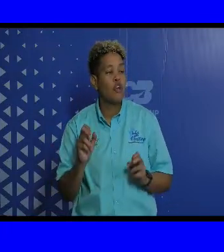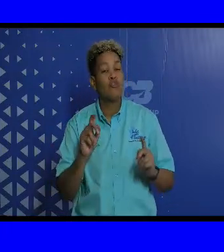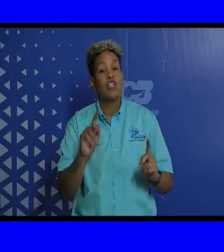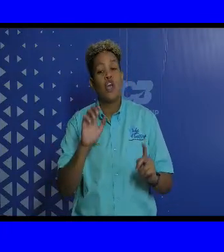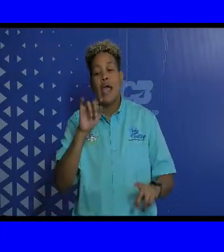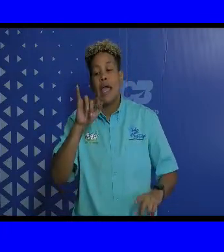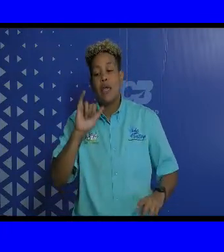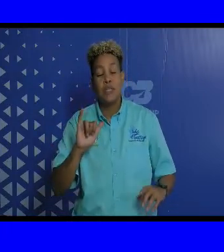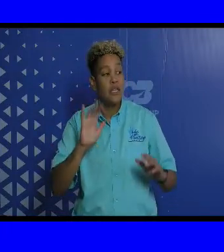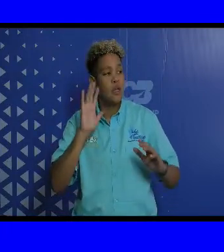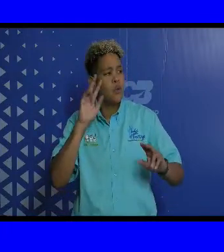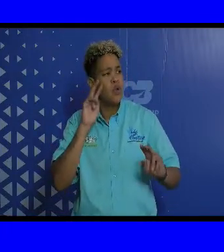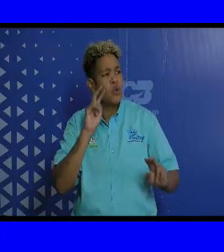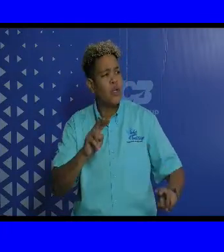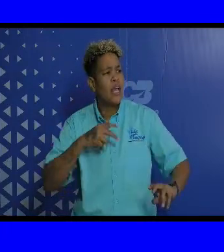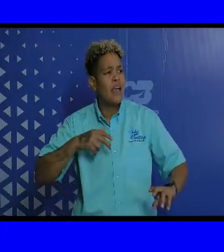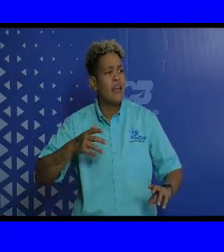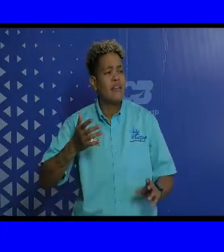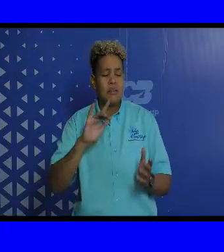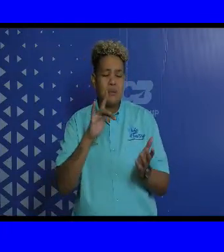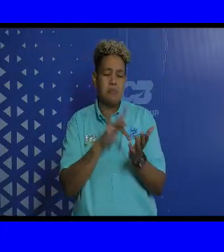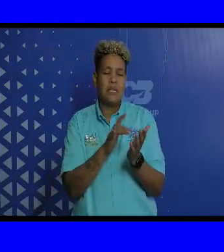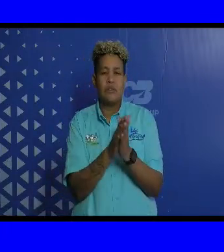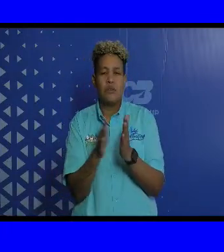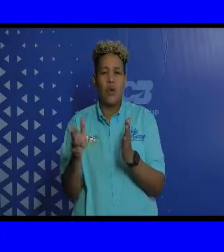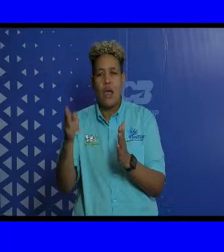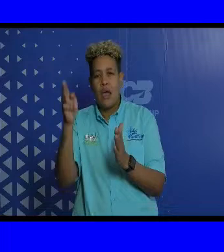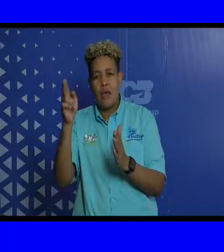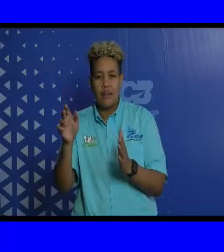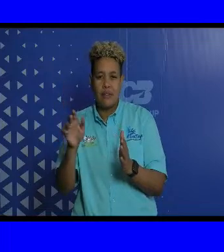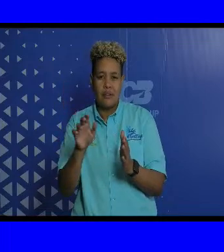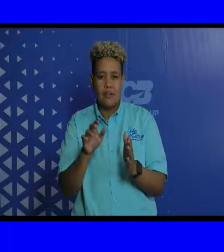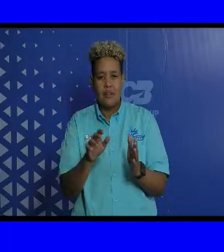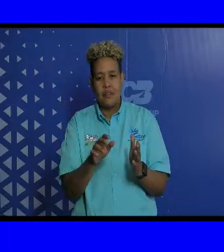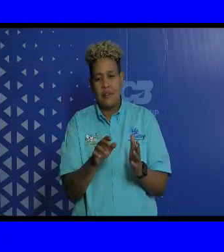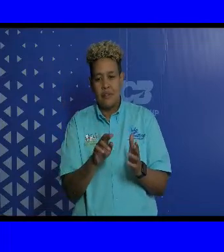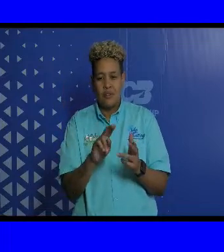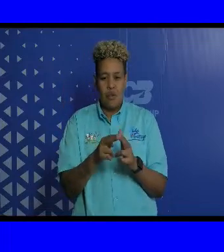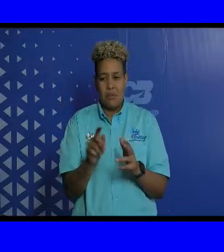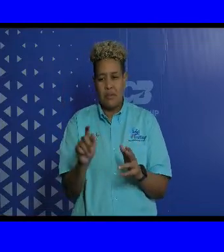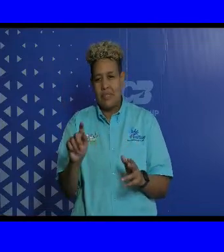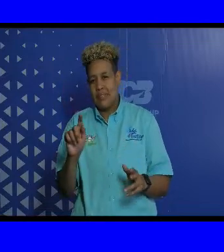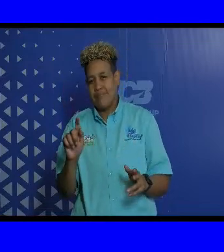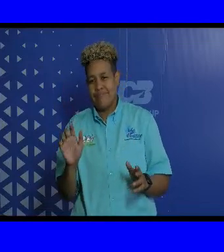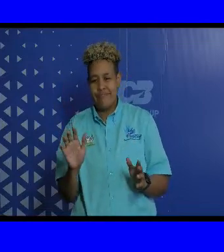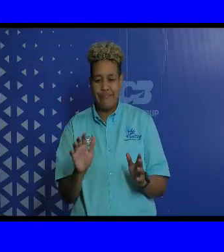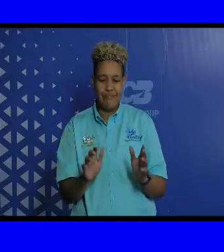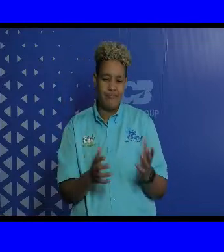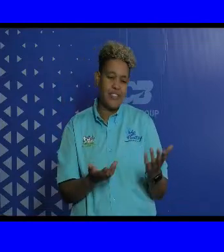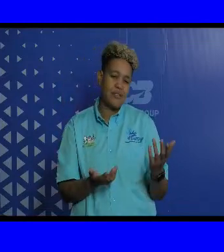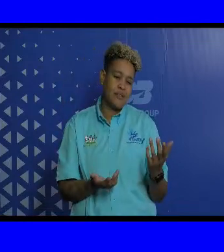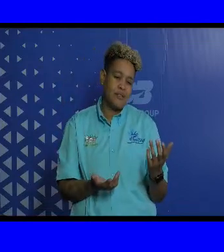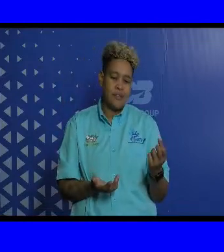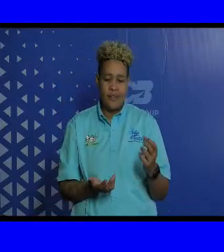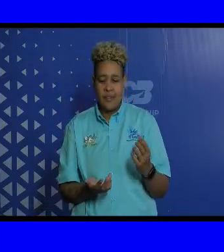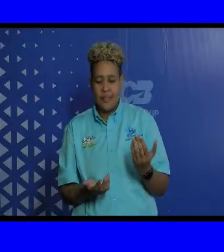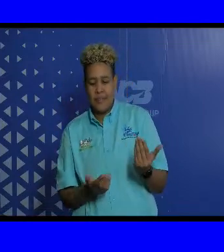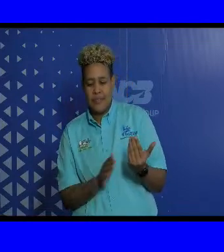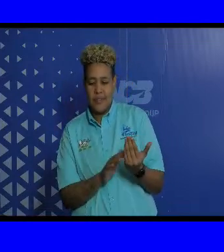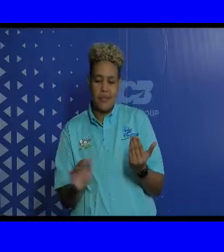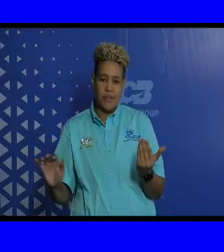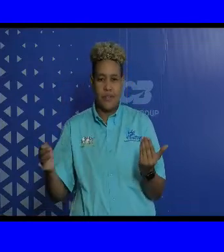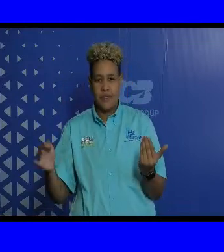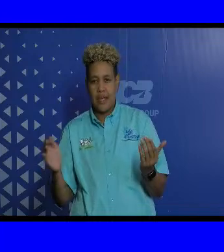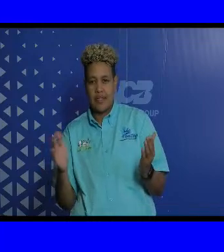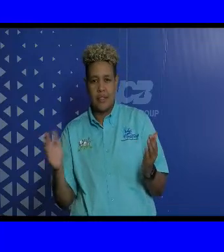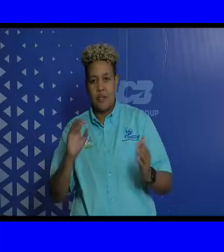on equity, we're looking to have a return on equity in the mid to high teens. And I'm going to say we're looking to have that, but it's actually an imperative because that's what's required